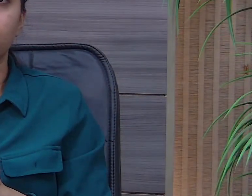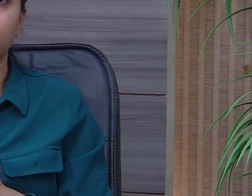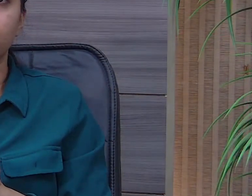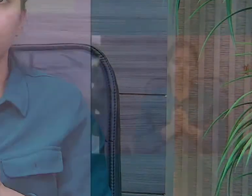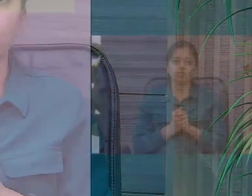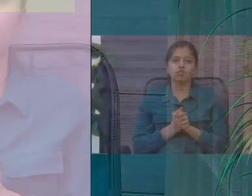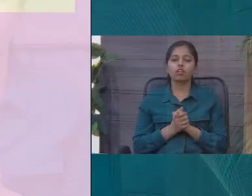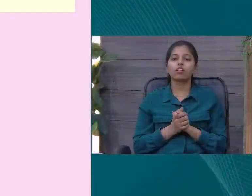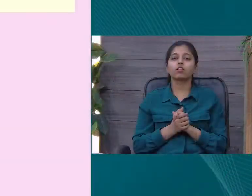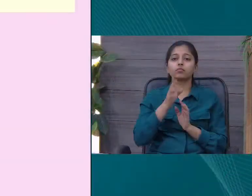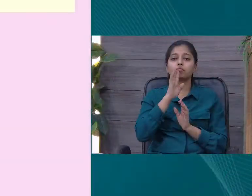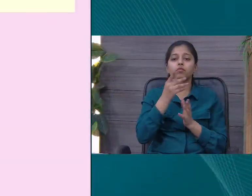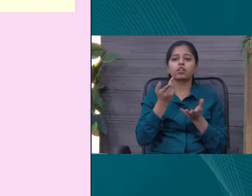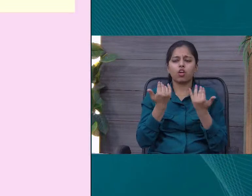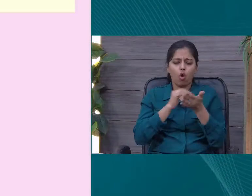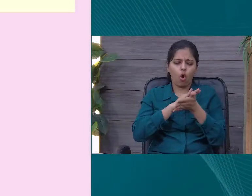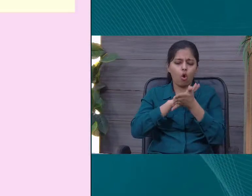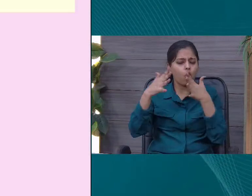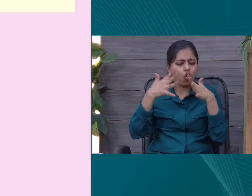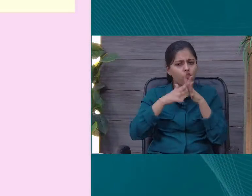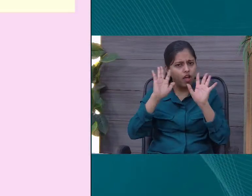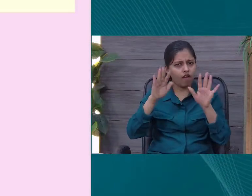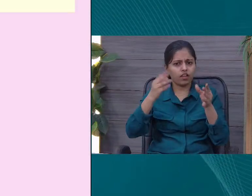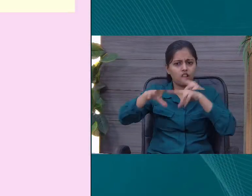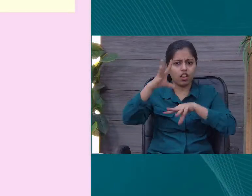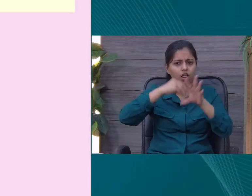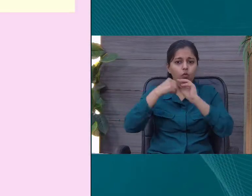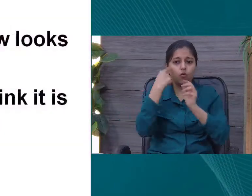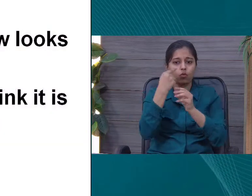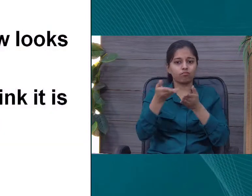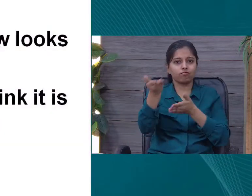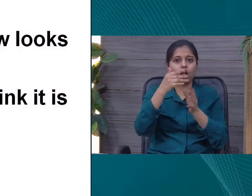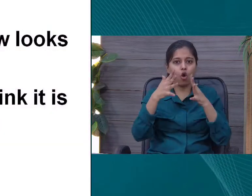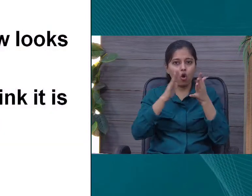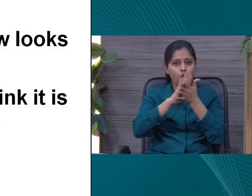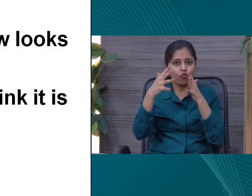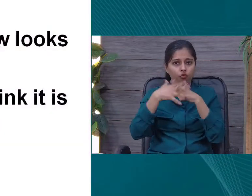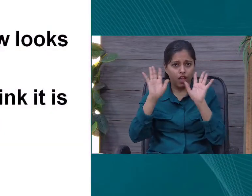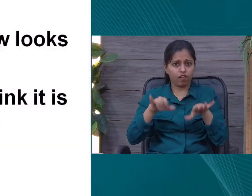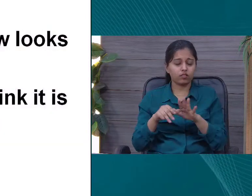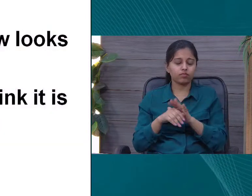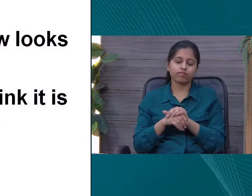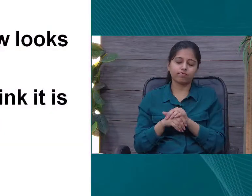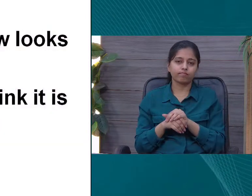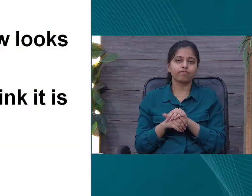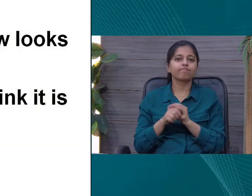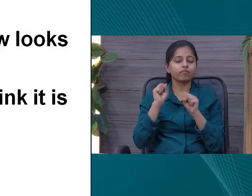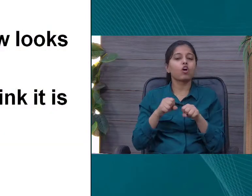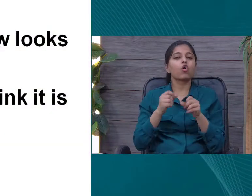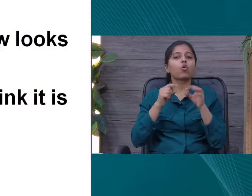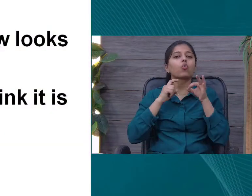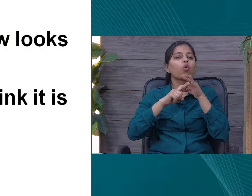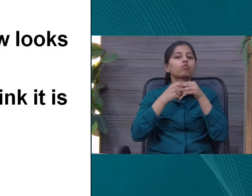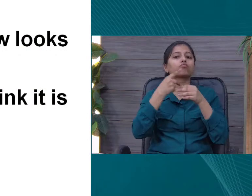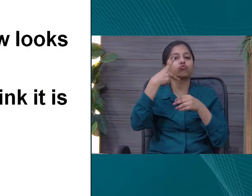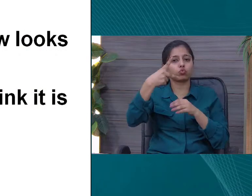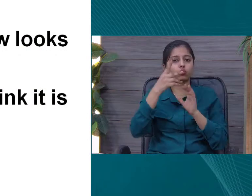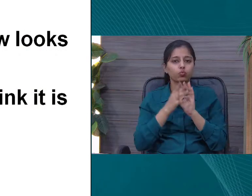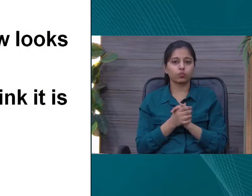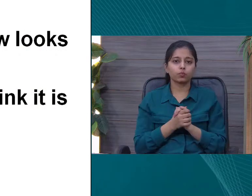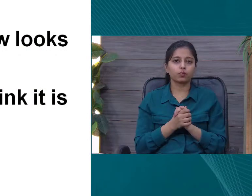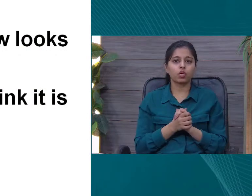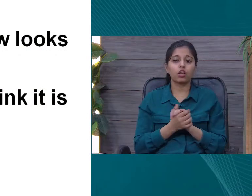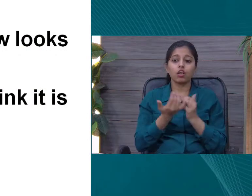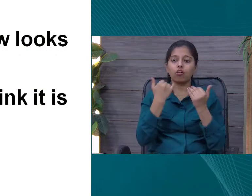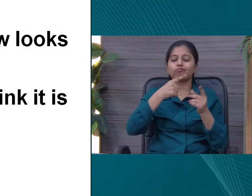So ma'am, do you have any homework for our learners, ma'am? Yes, I do have 2 questions for them. So they